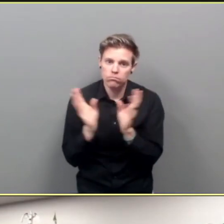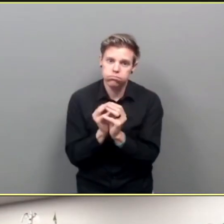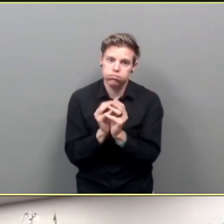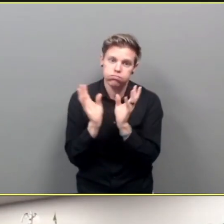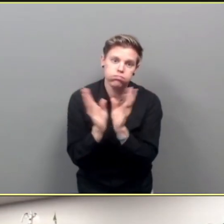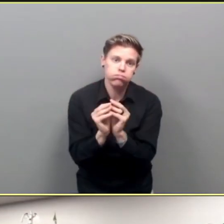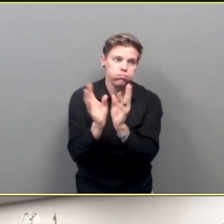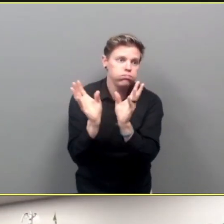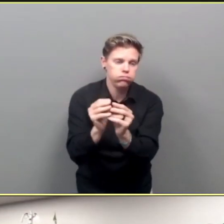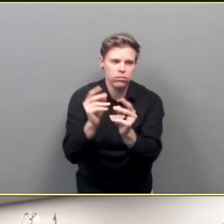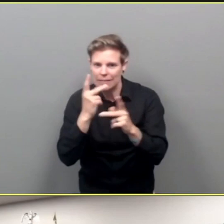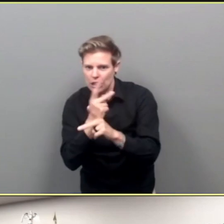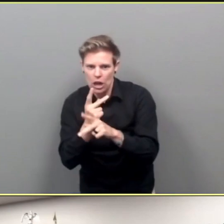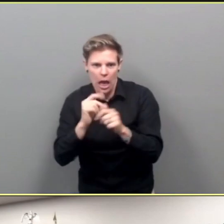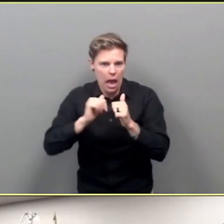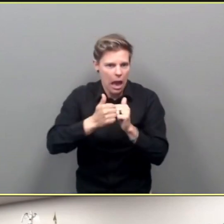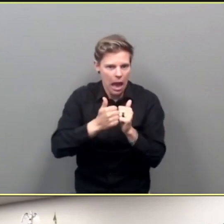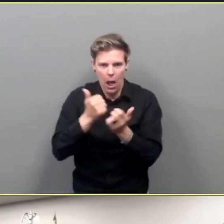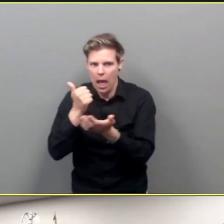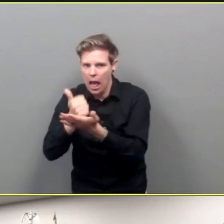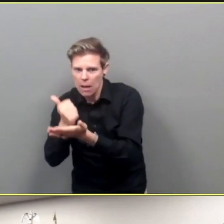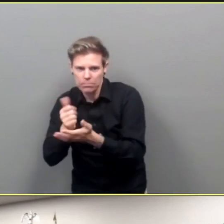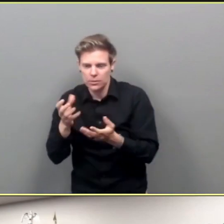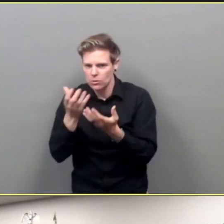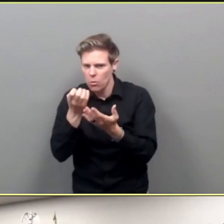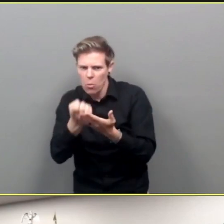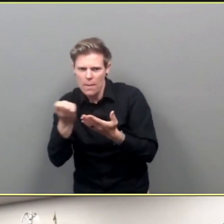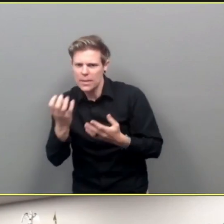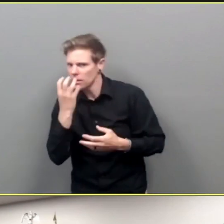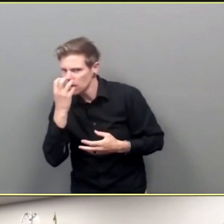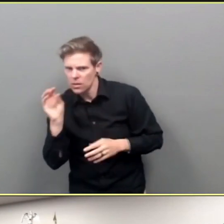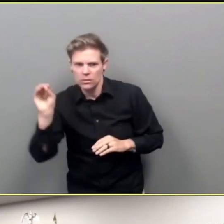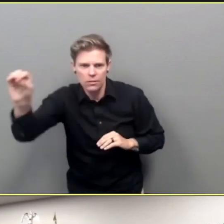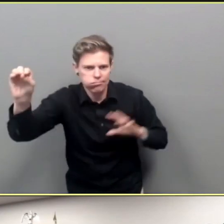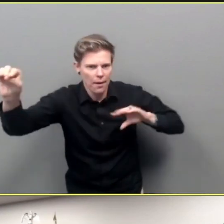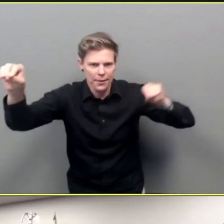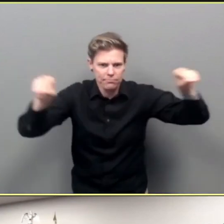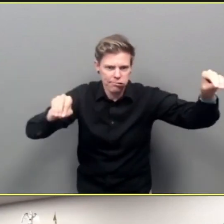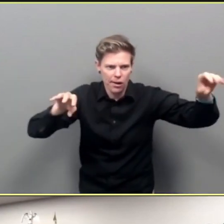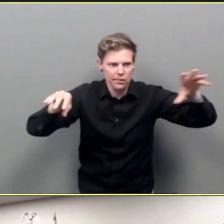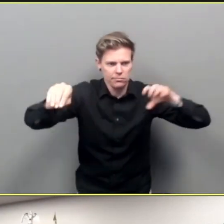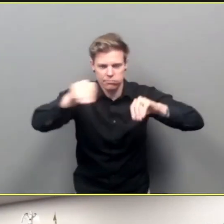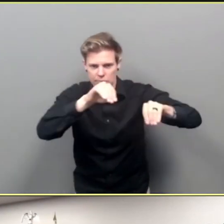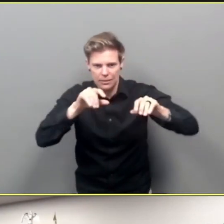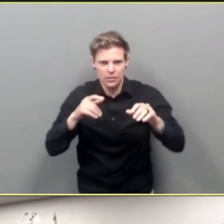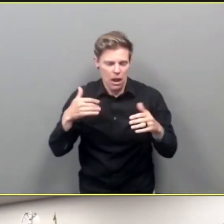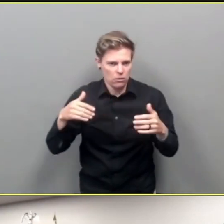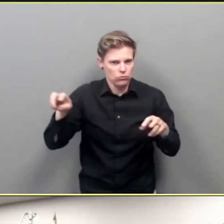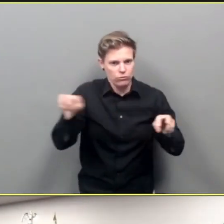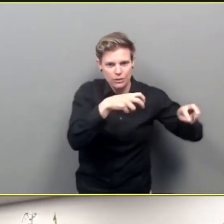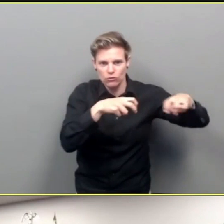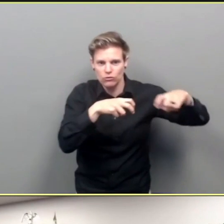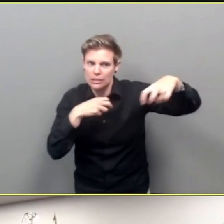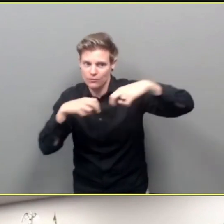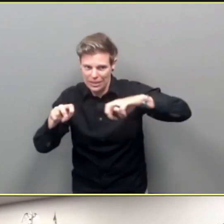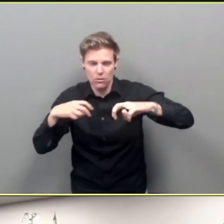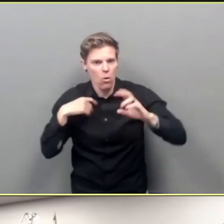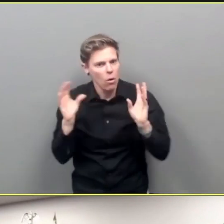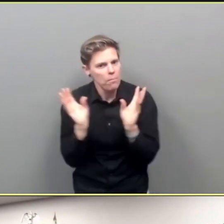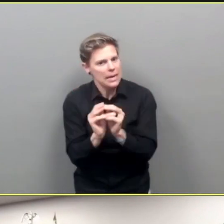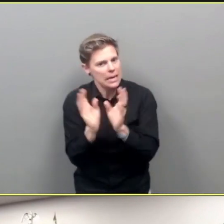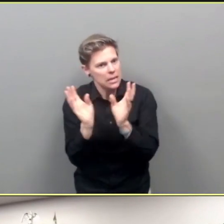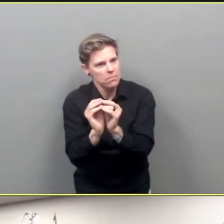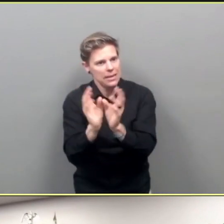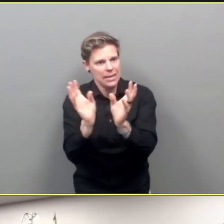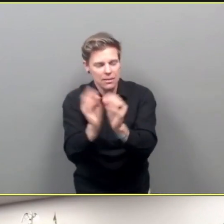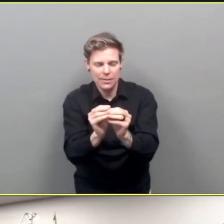and make decisions. The hospital association meets. Our medical advisory team has a hub